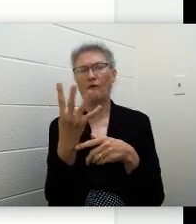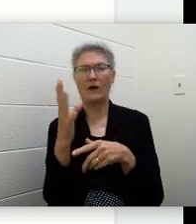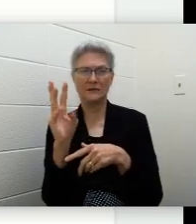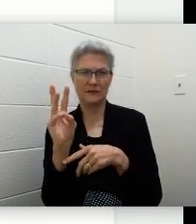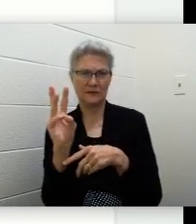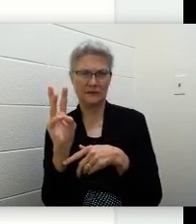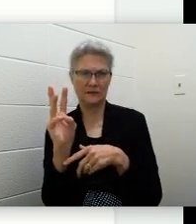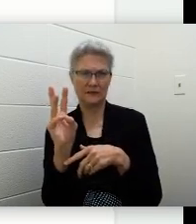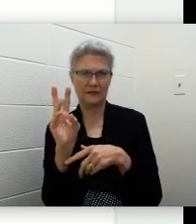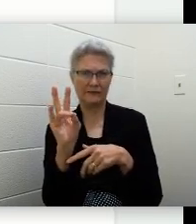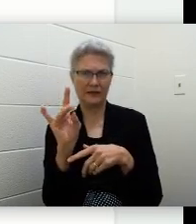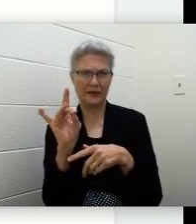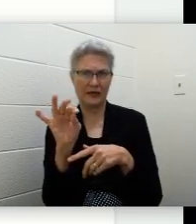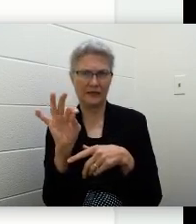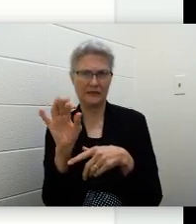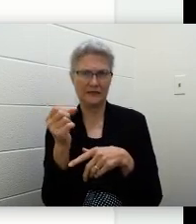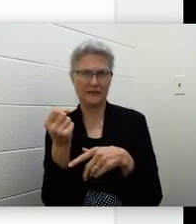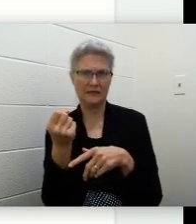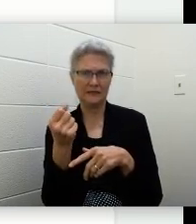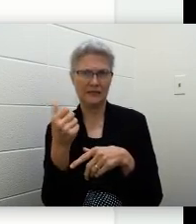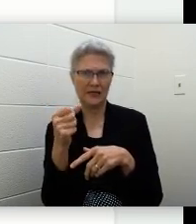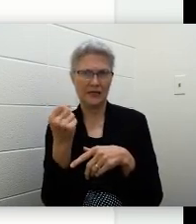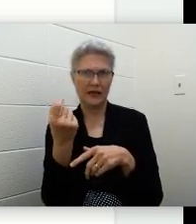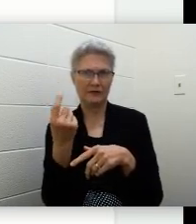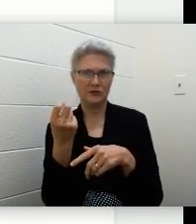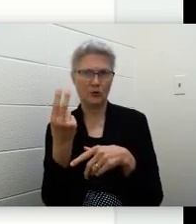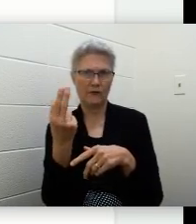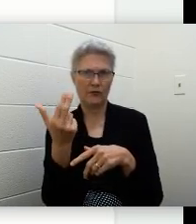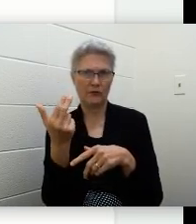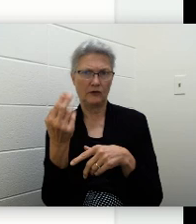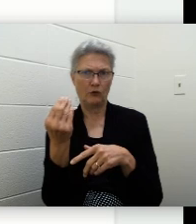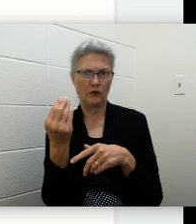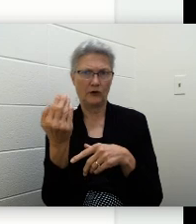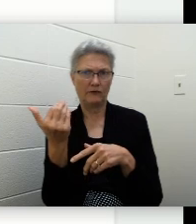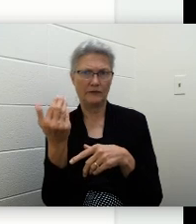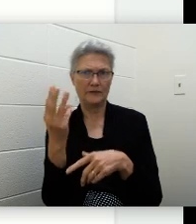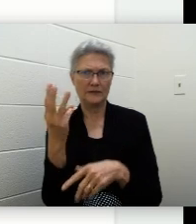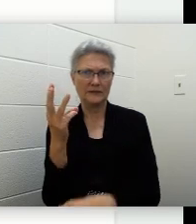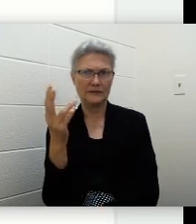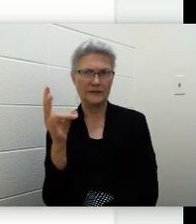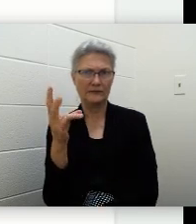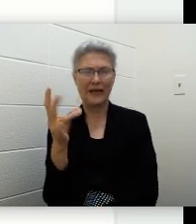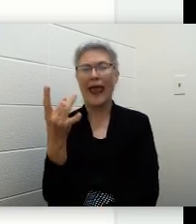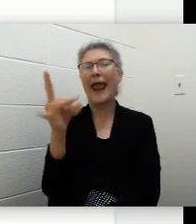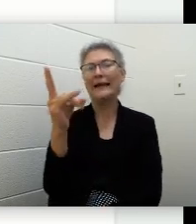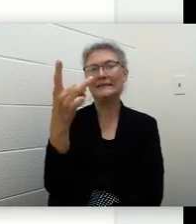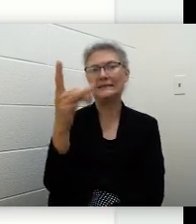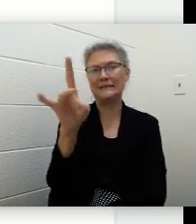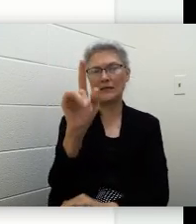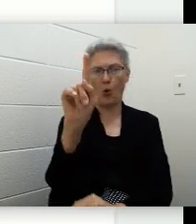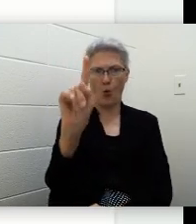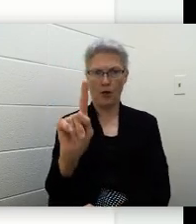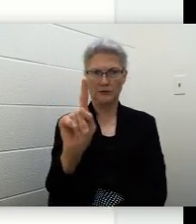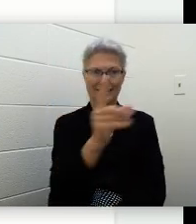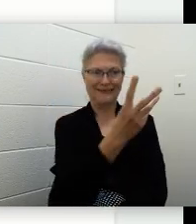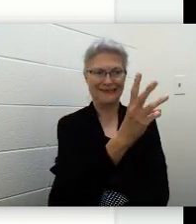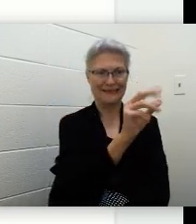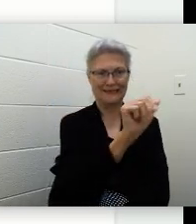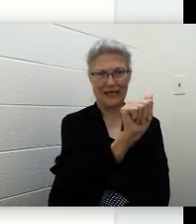6, 7, 8, 9, 10, 11, 12, 13, 14, 15, 16, 17, 18. So we have 6